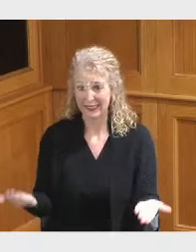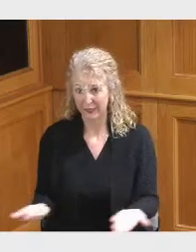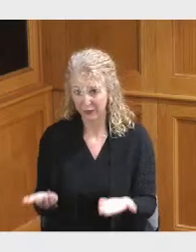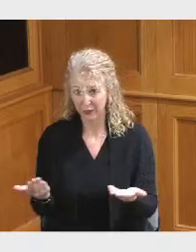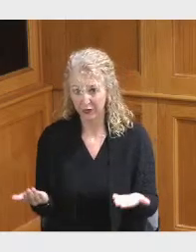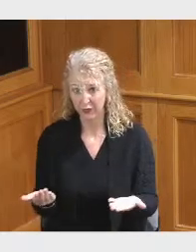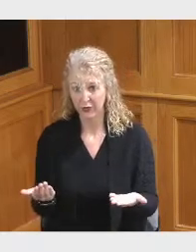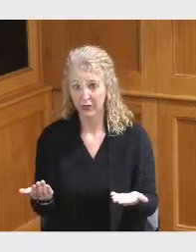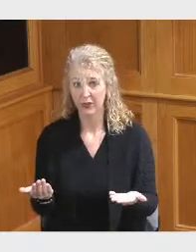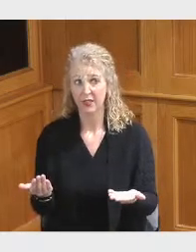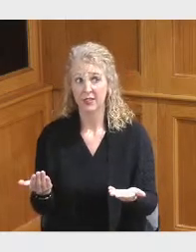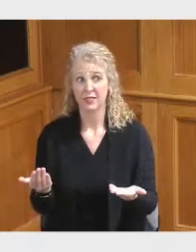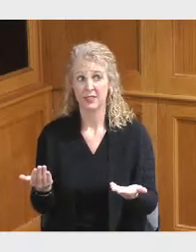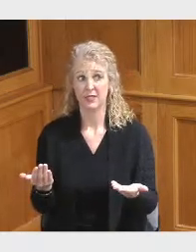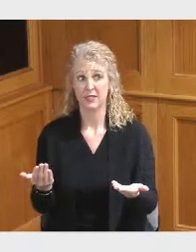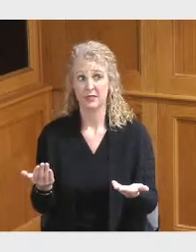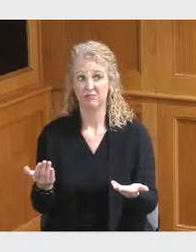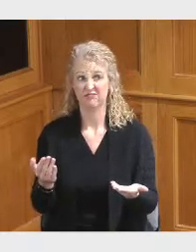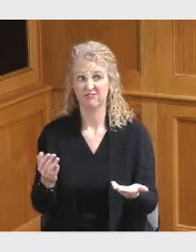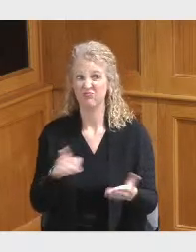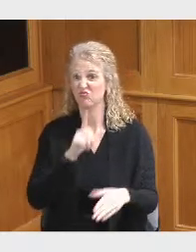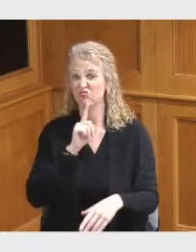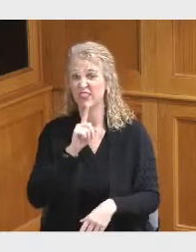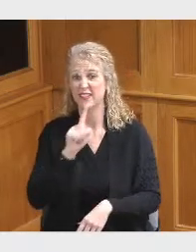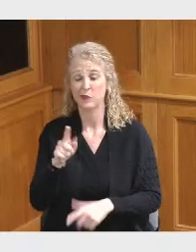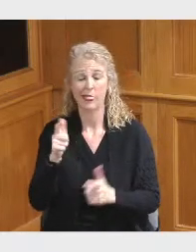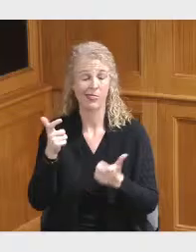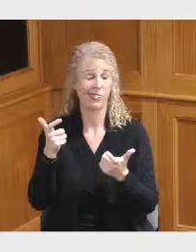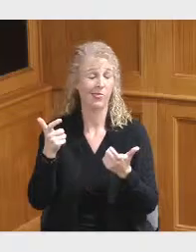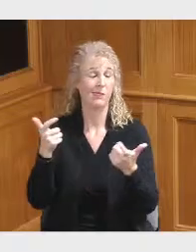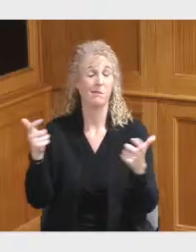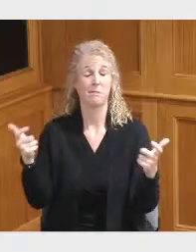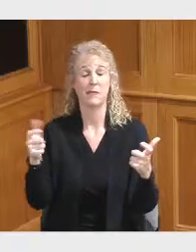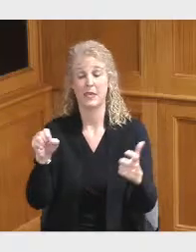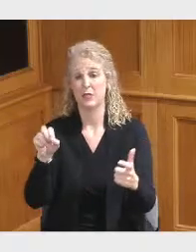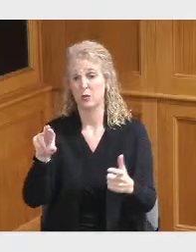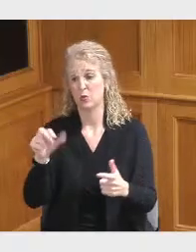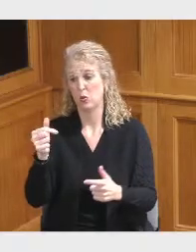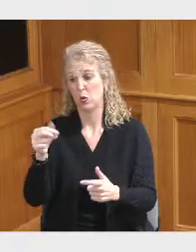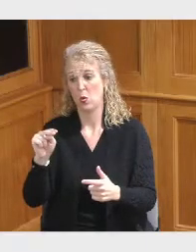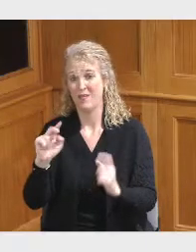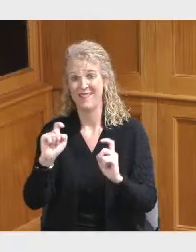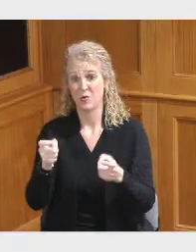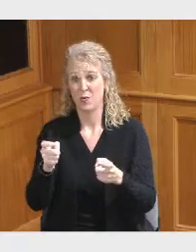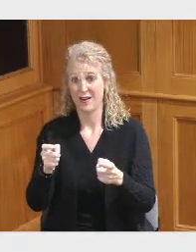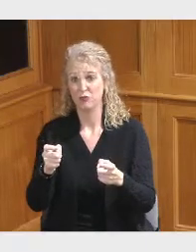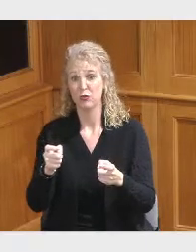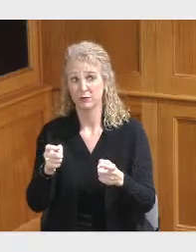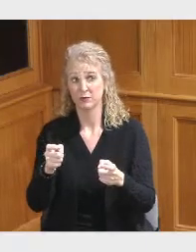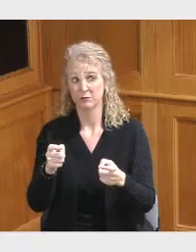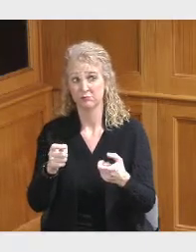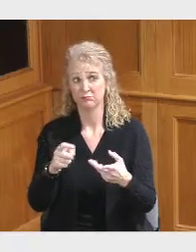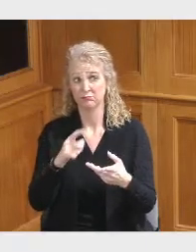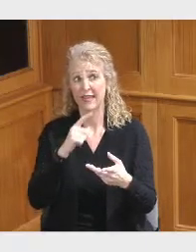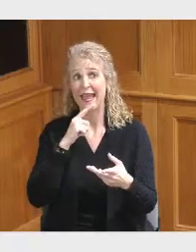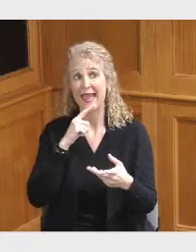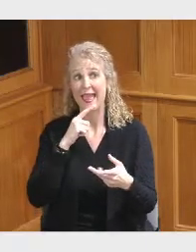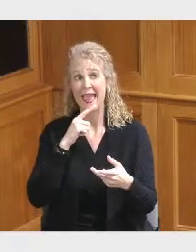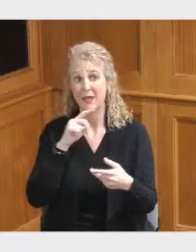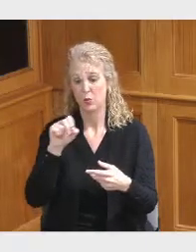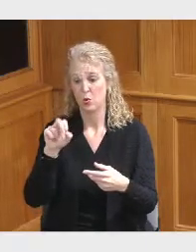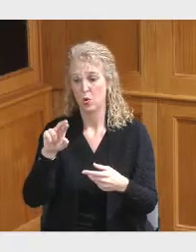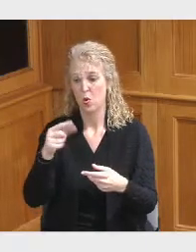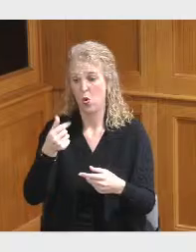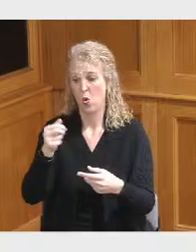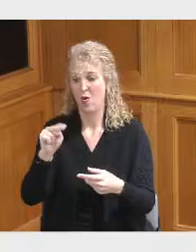we have one of the largest programs in the United States for living donation, as well as just transplantation in